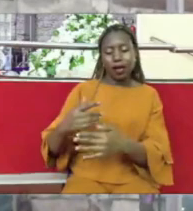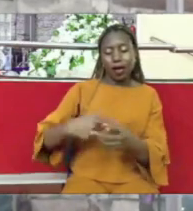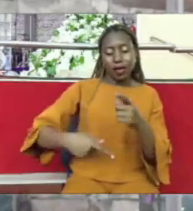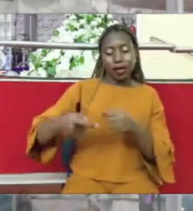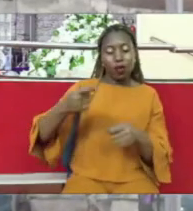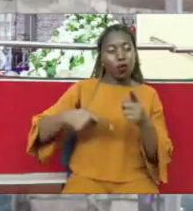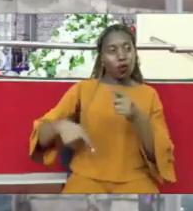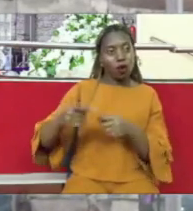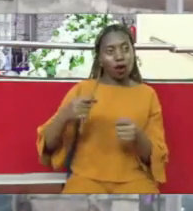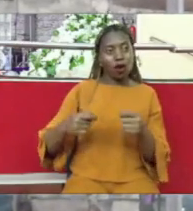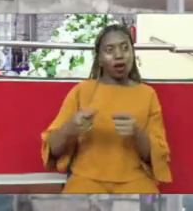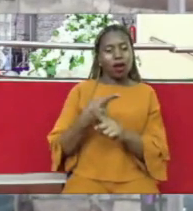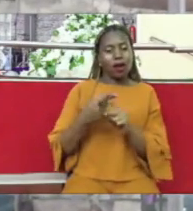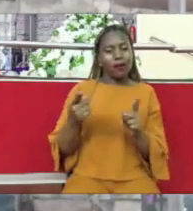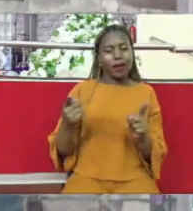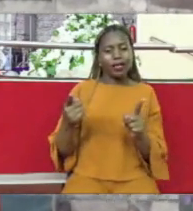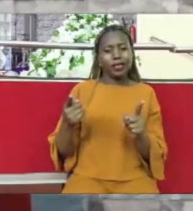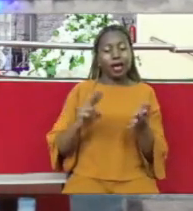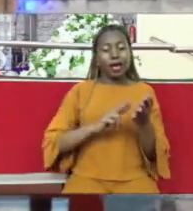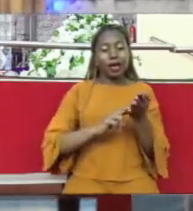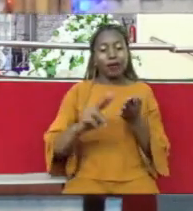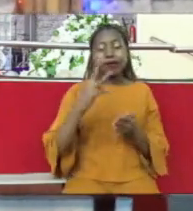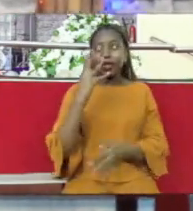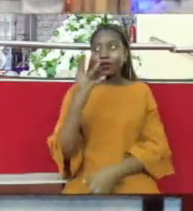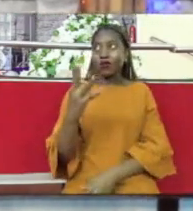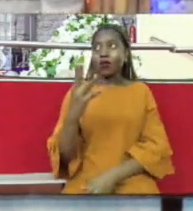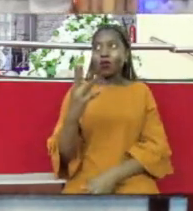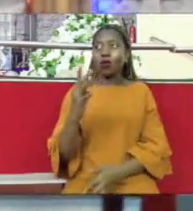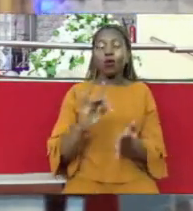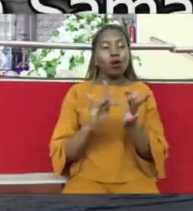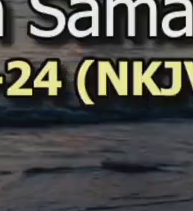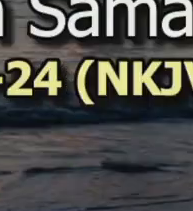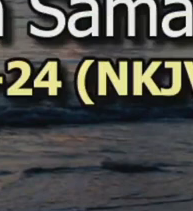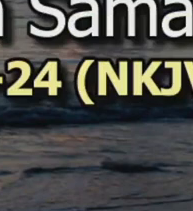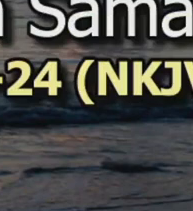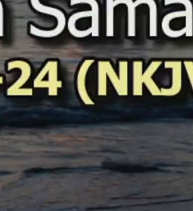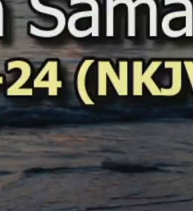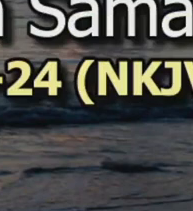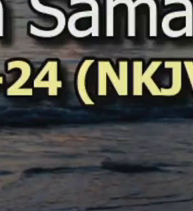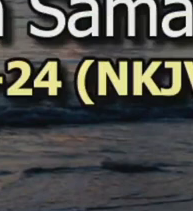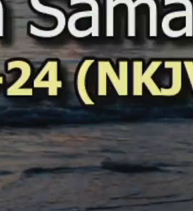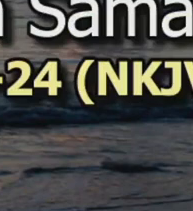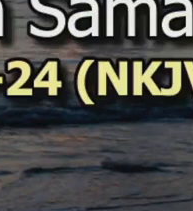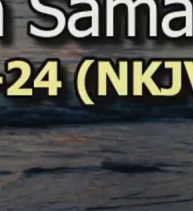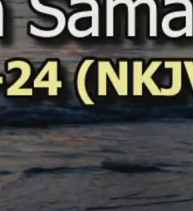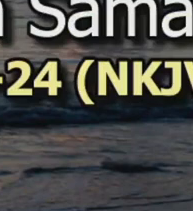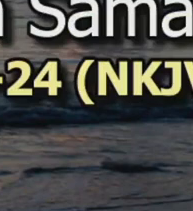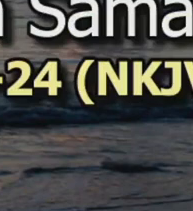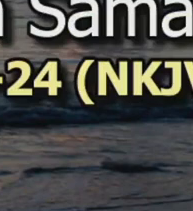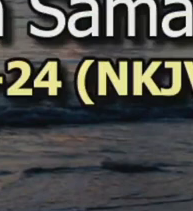But realize that in verse 4, if we can get verse 4, the Bible says that Jesus needed to go